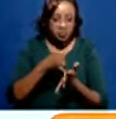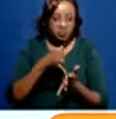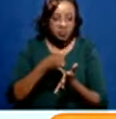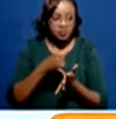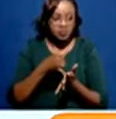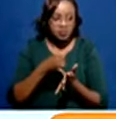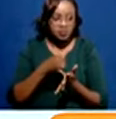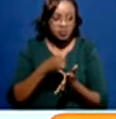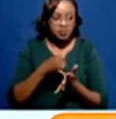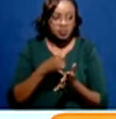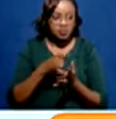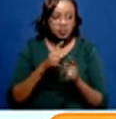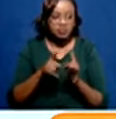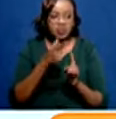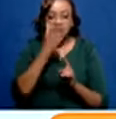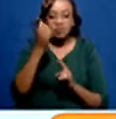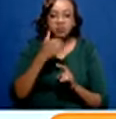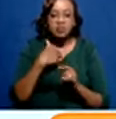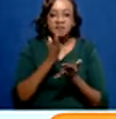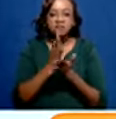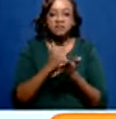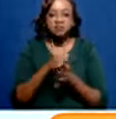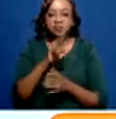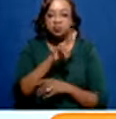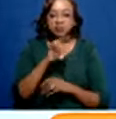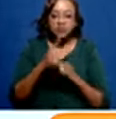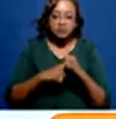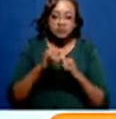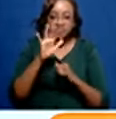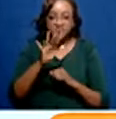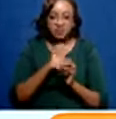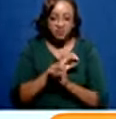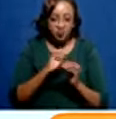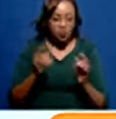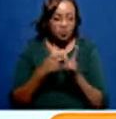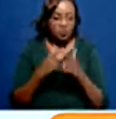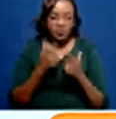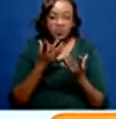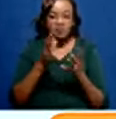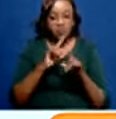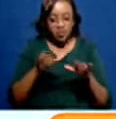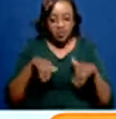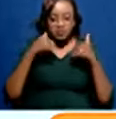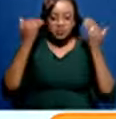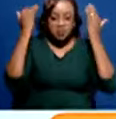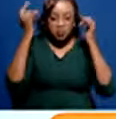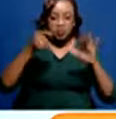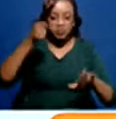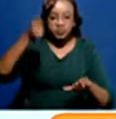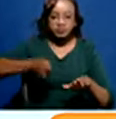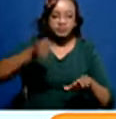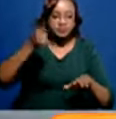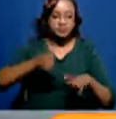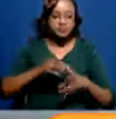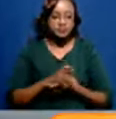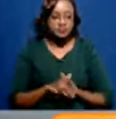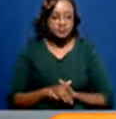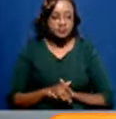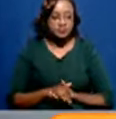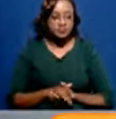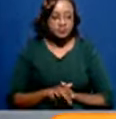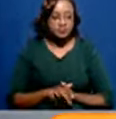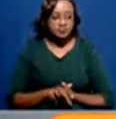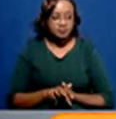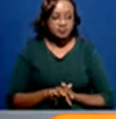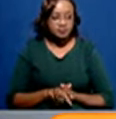to be able to be made to register. But in the absence of Section 26.5, then we have a bit of a challenge. But that is for the court to determine. Now, you see, Chairman, I want us